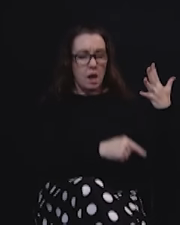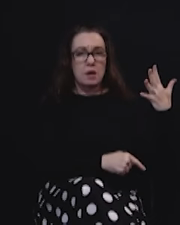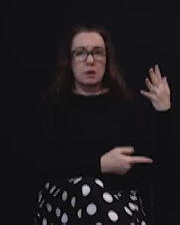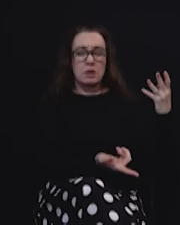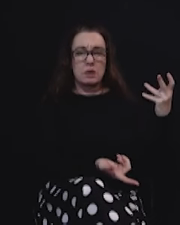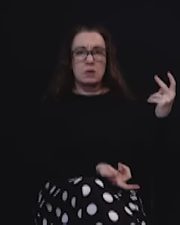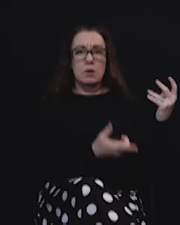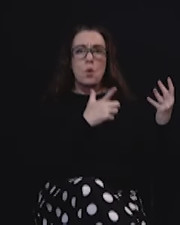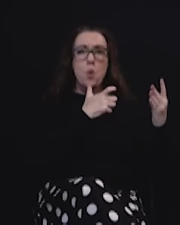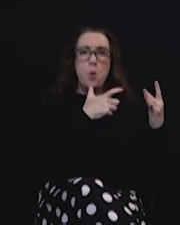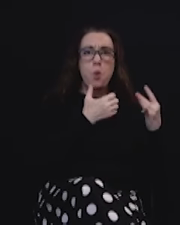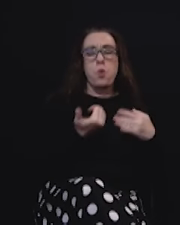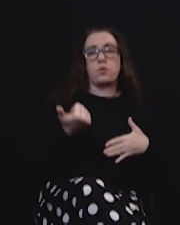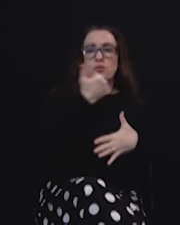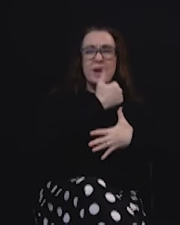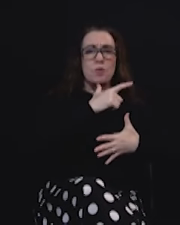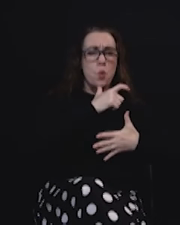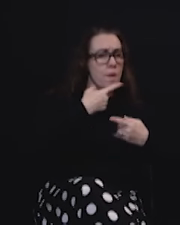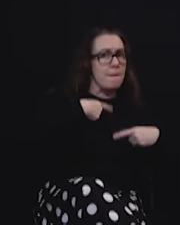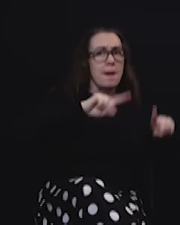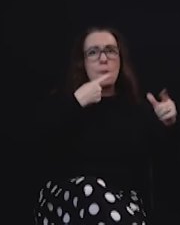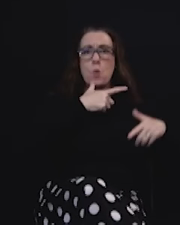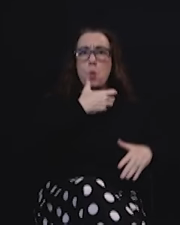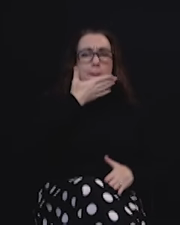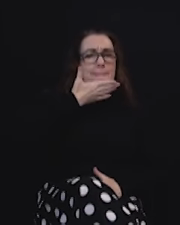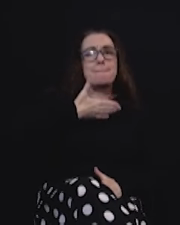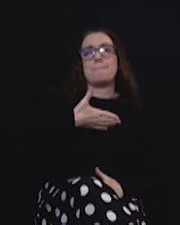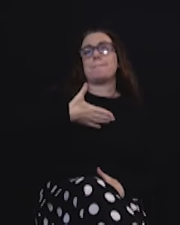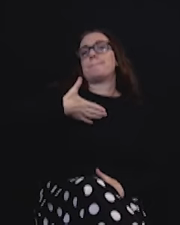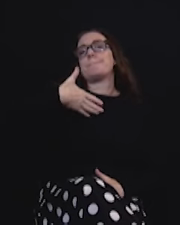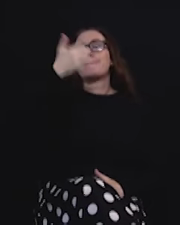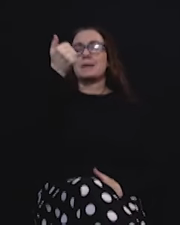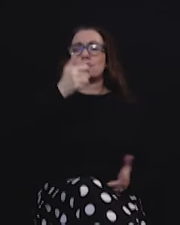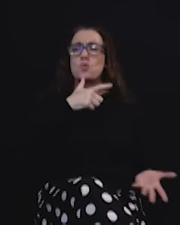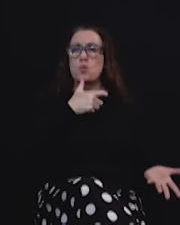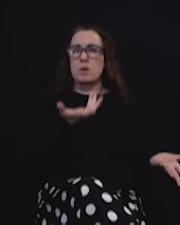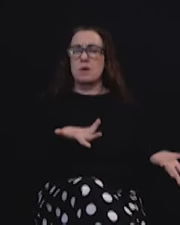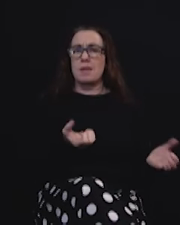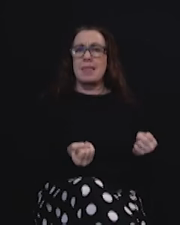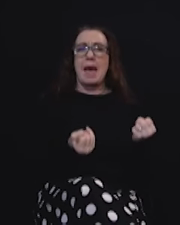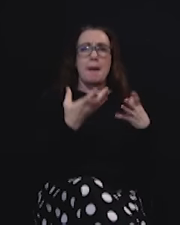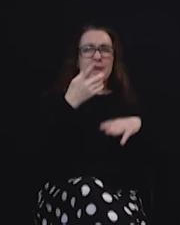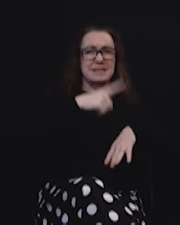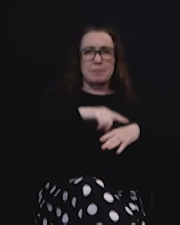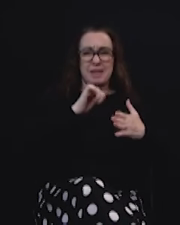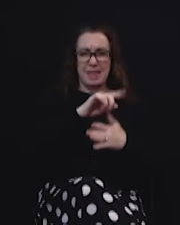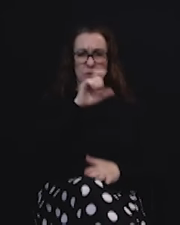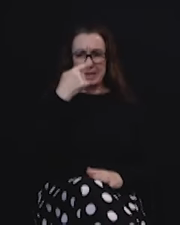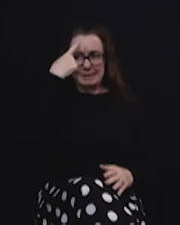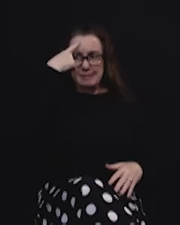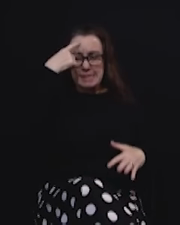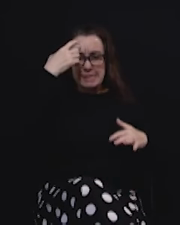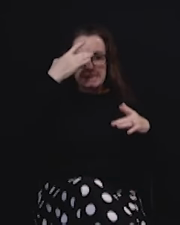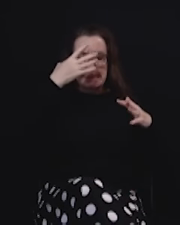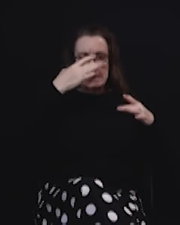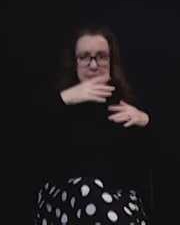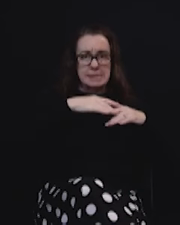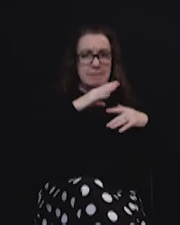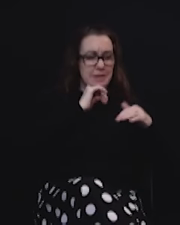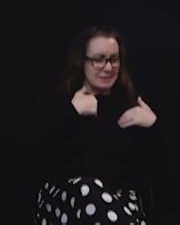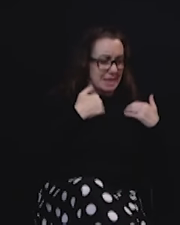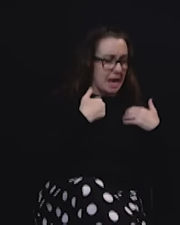Who is the greatest? Who is the best? How many times has that question gone through your own mind since the time you were a